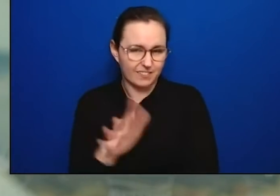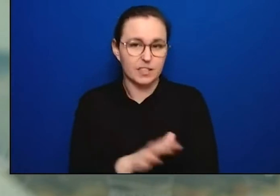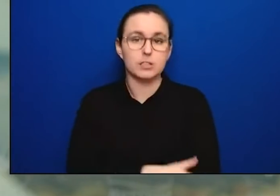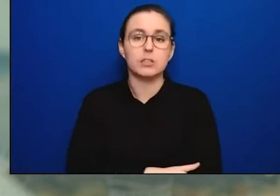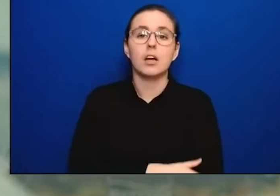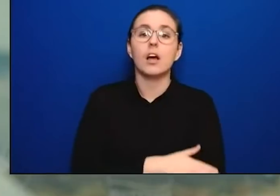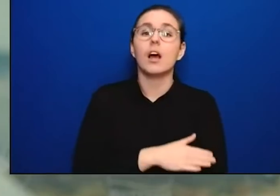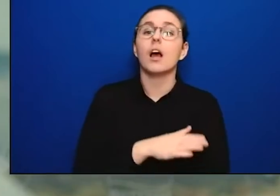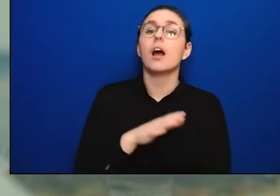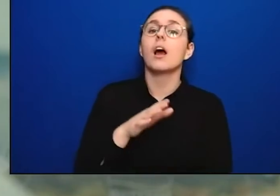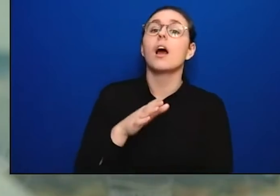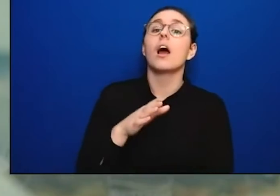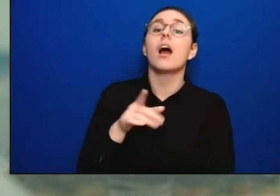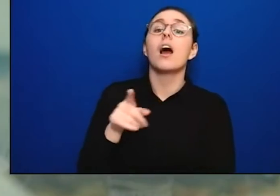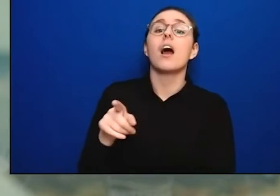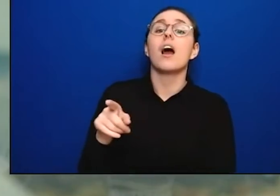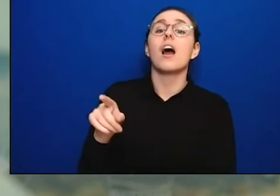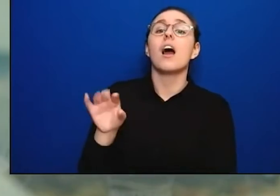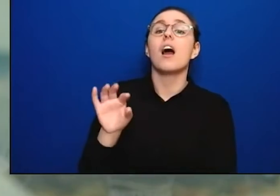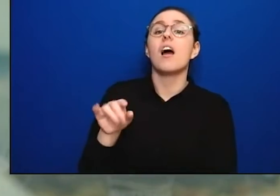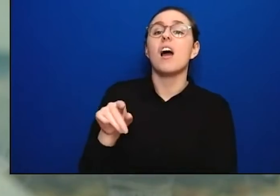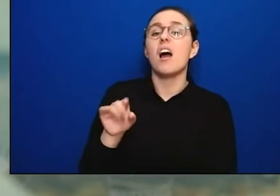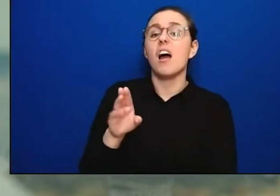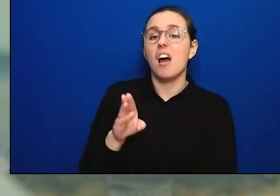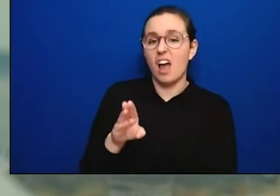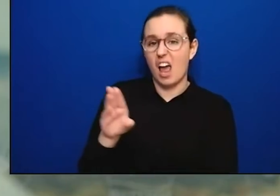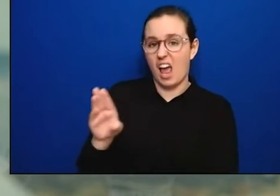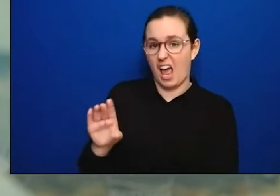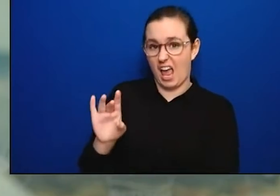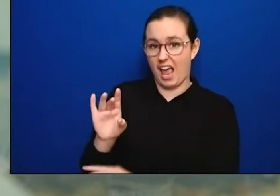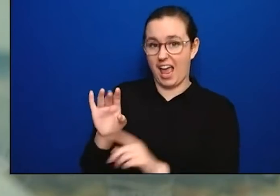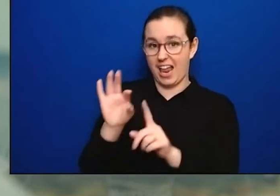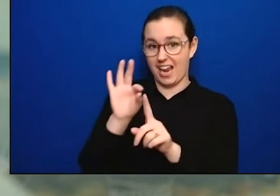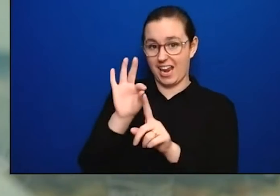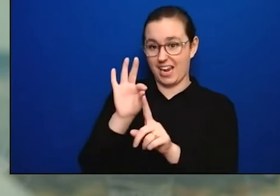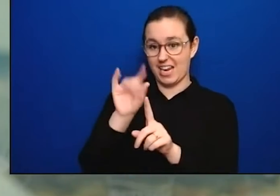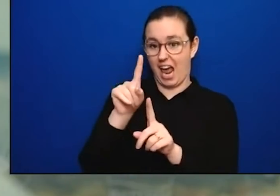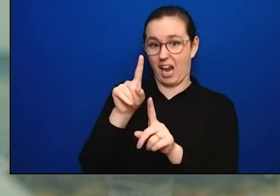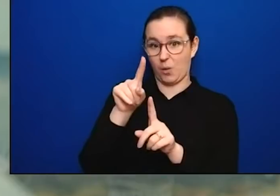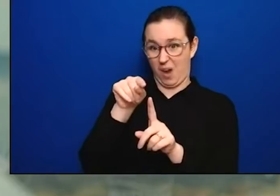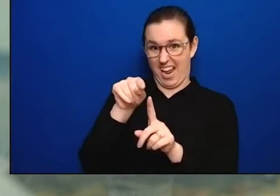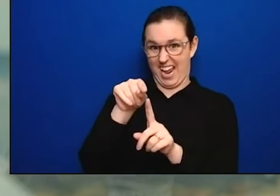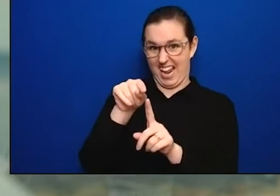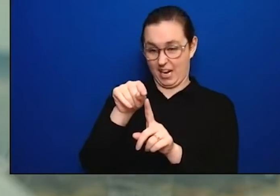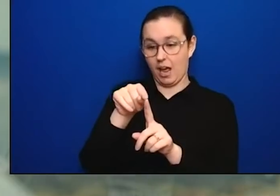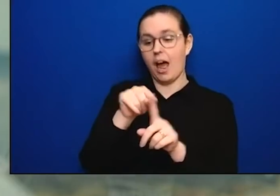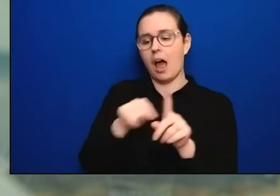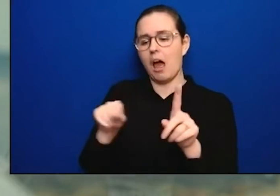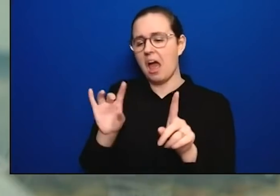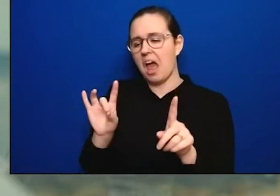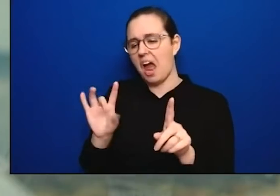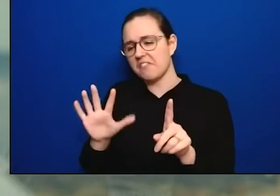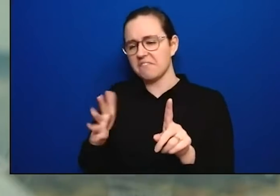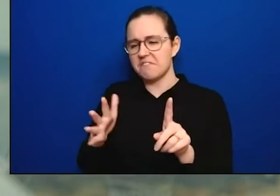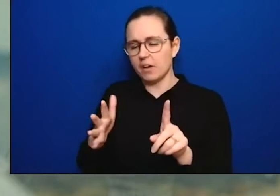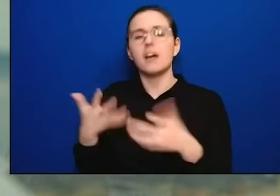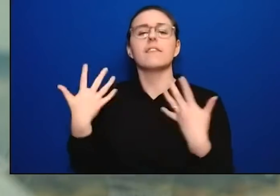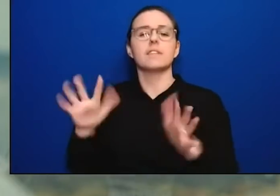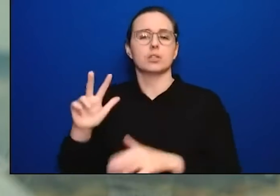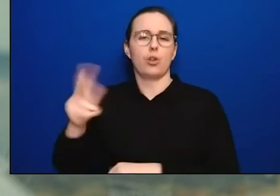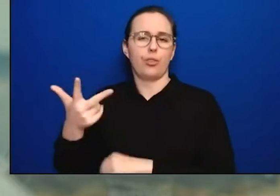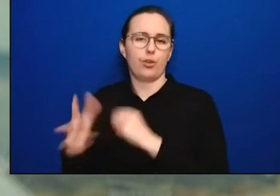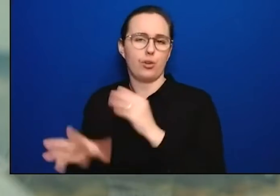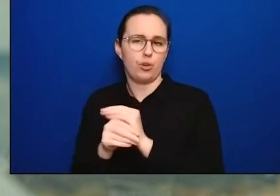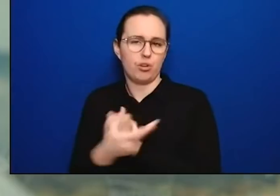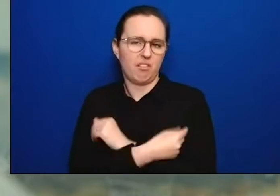dose, 91% plus have their second dose, and of those 91%, about 85, 86% of those